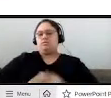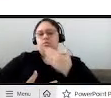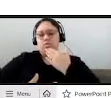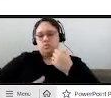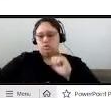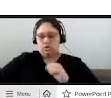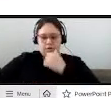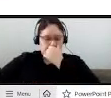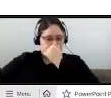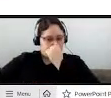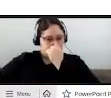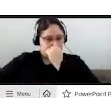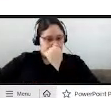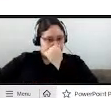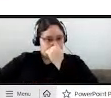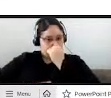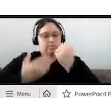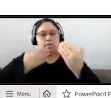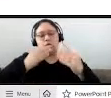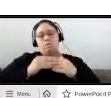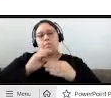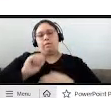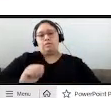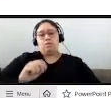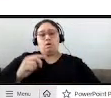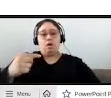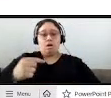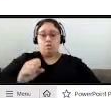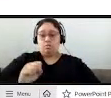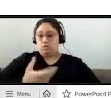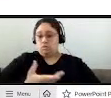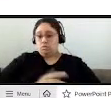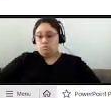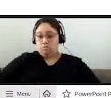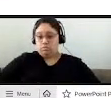Thank you, Chair. Thank you, Member Maseko. Ms. Goldstone.